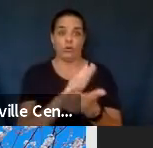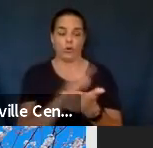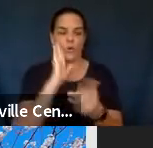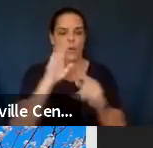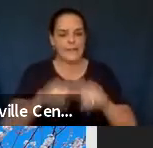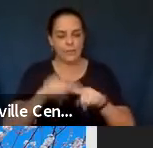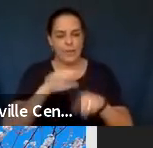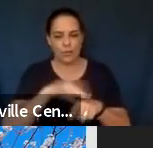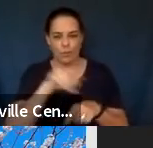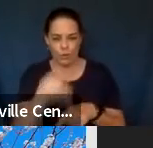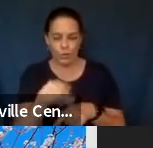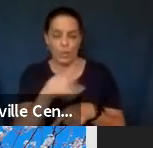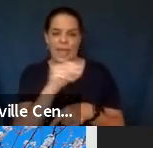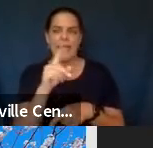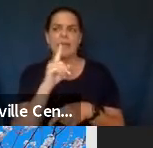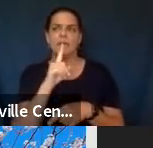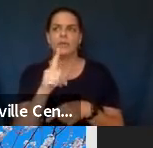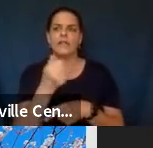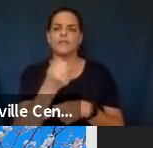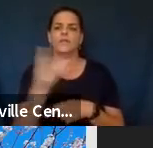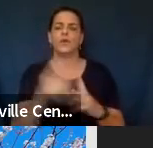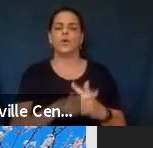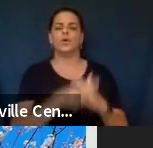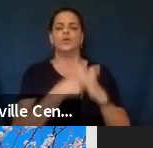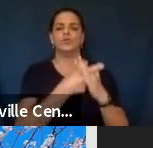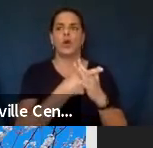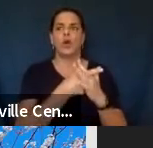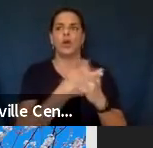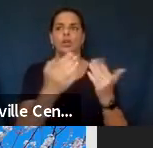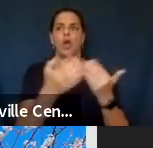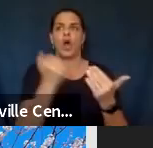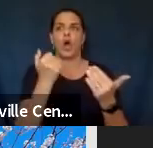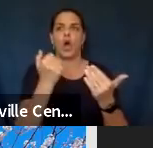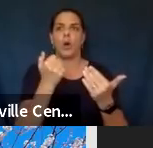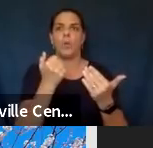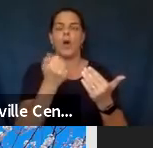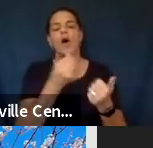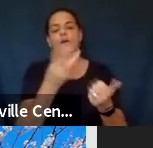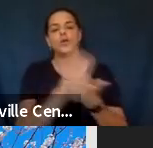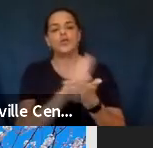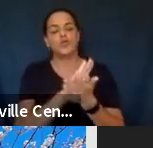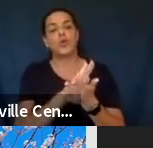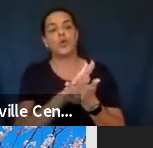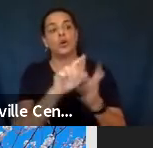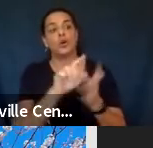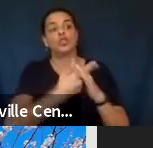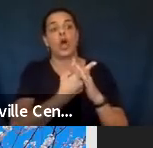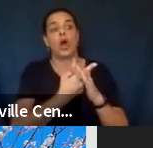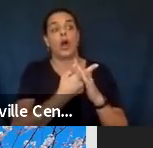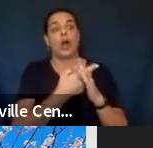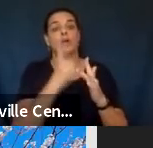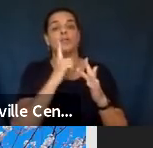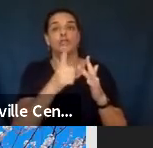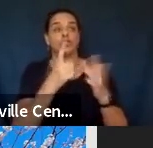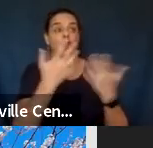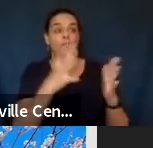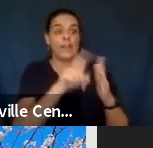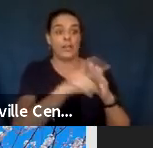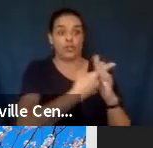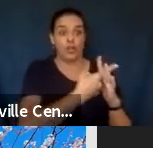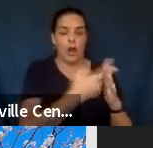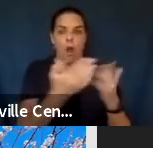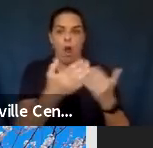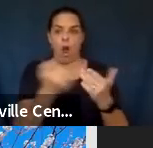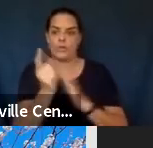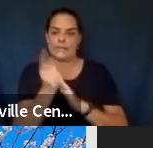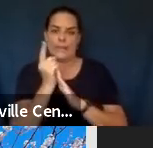on you. And there's been a few starts that have almost immediate, a few school starts that are ahead that have almost